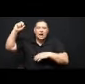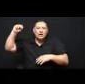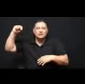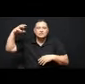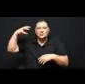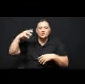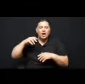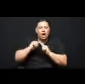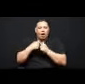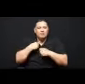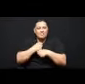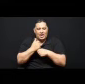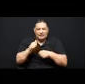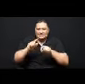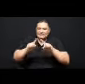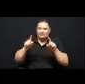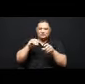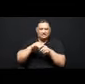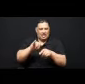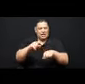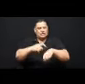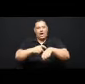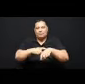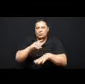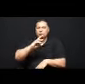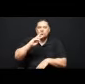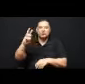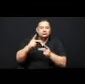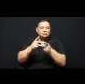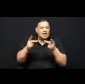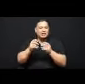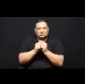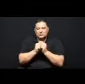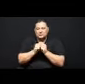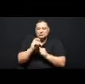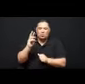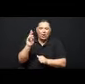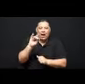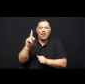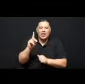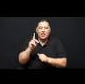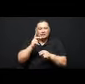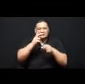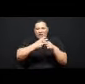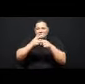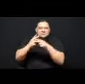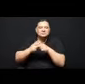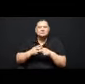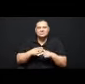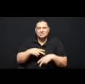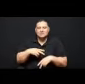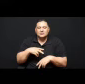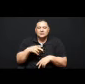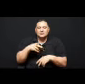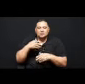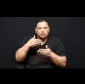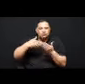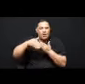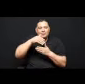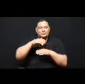this western place with its wild nomenclature wrapped around every mine, stool, bar, and